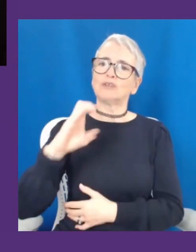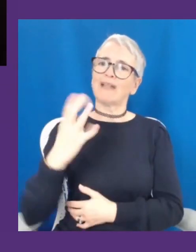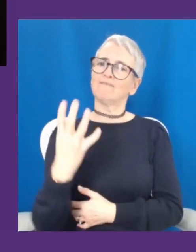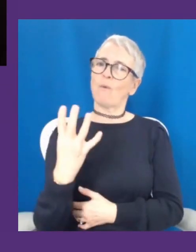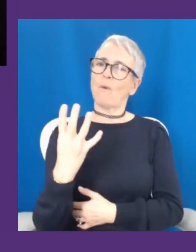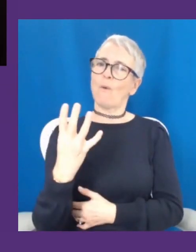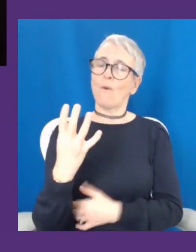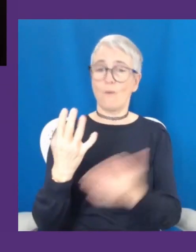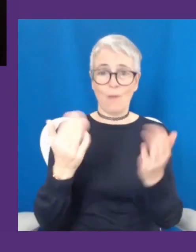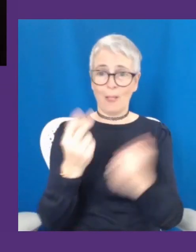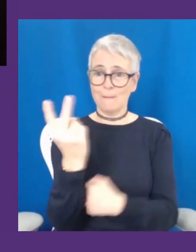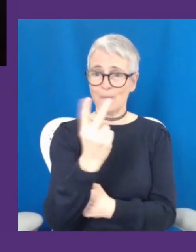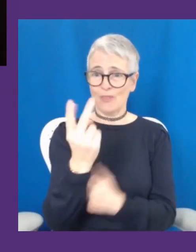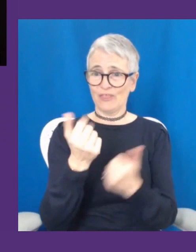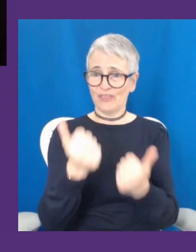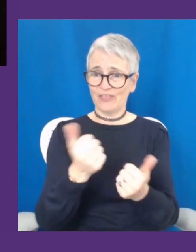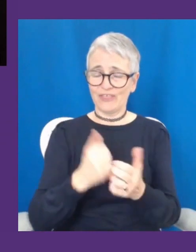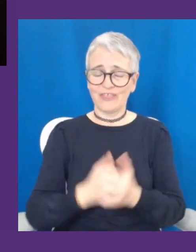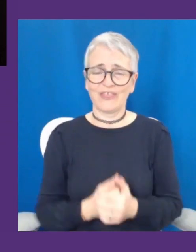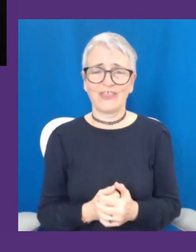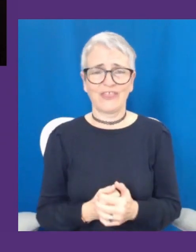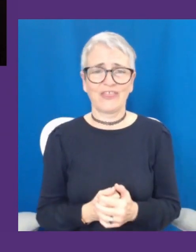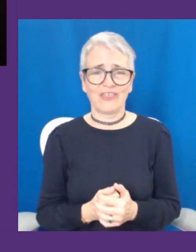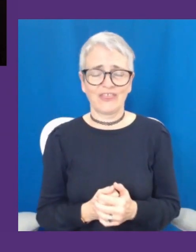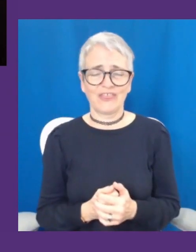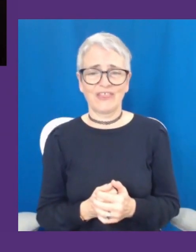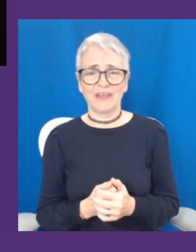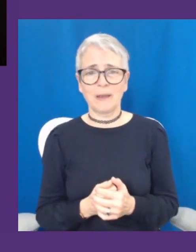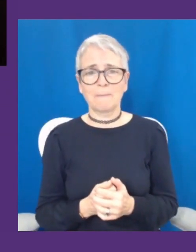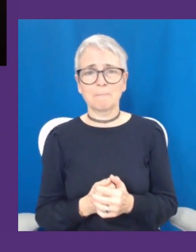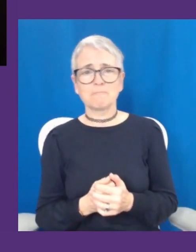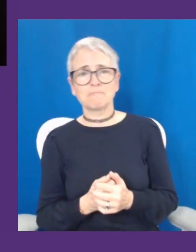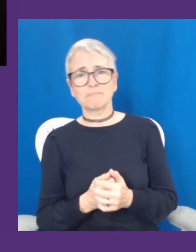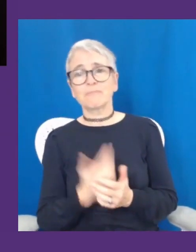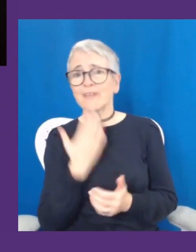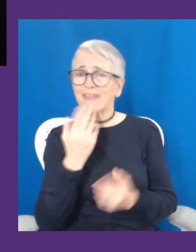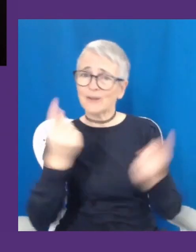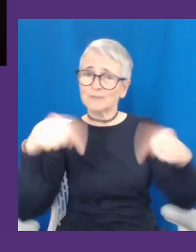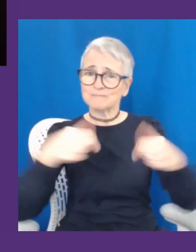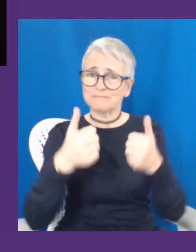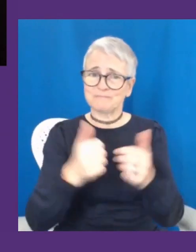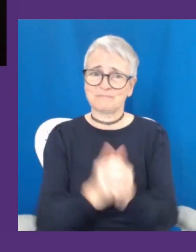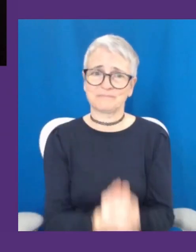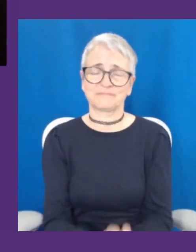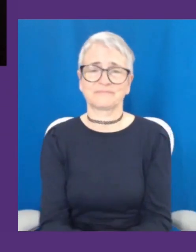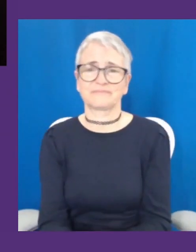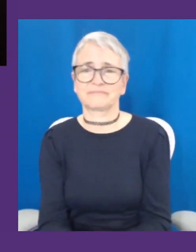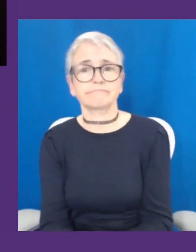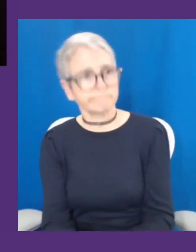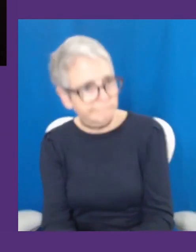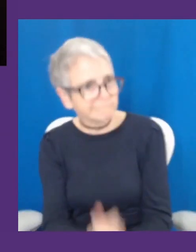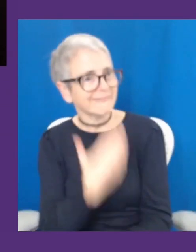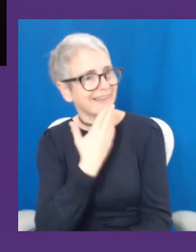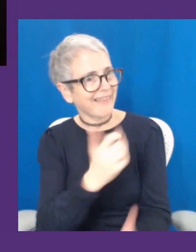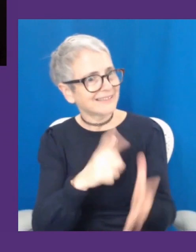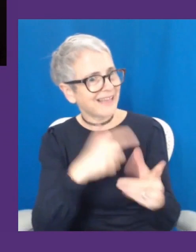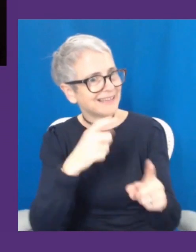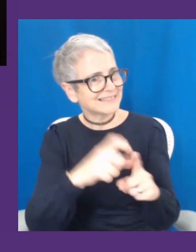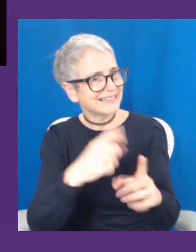Welcome both to this session today. Thank you so much for coming. Thanks very much, Adi. Thank